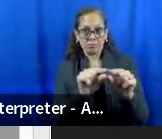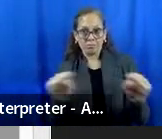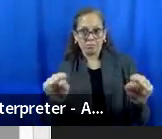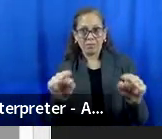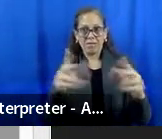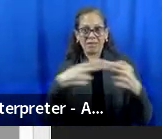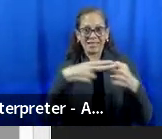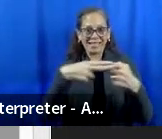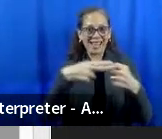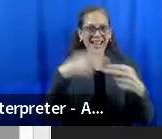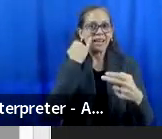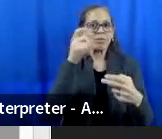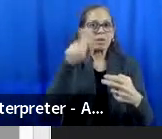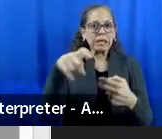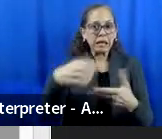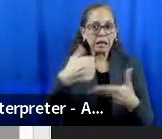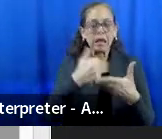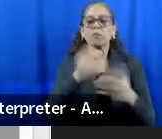need of assistance.